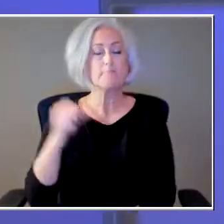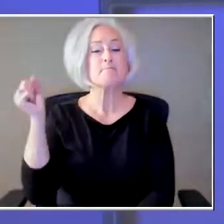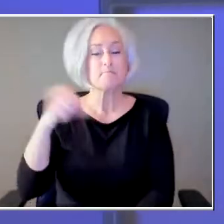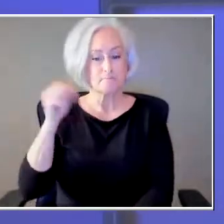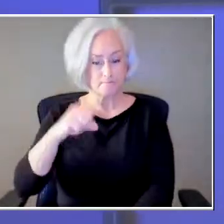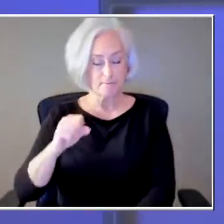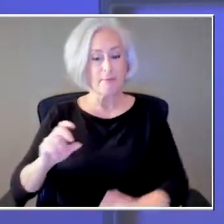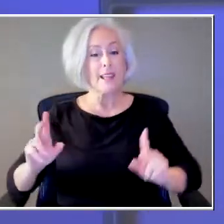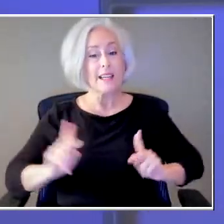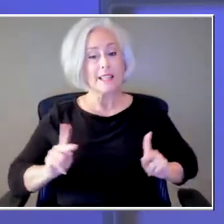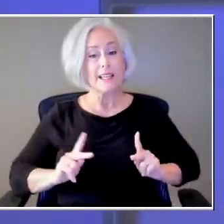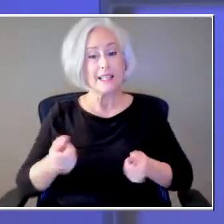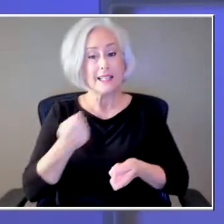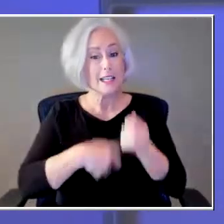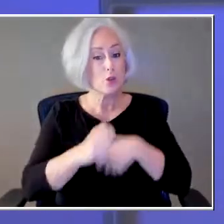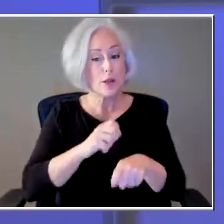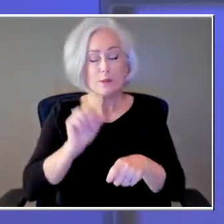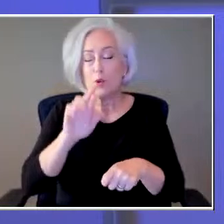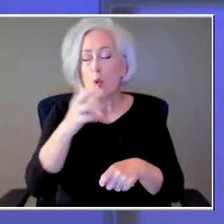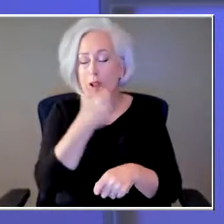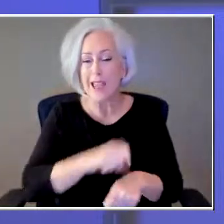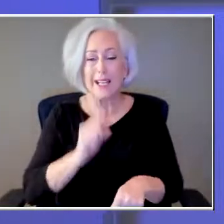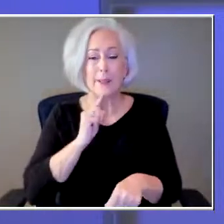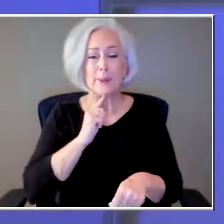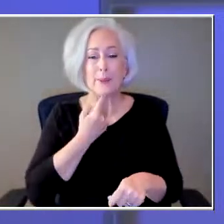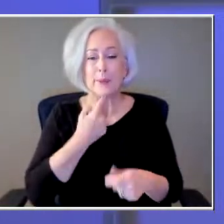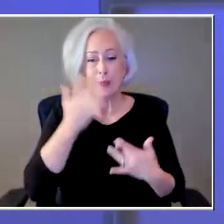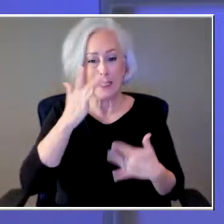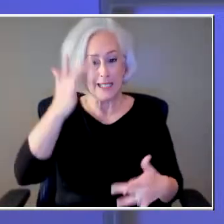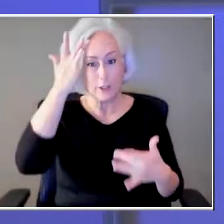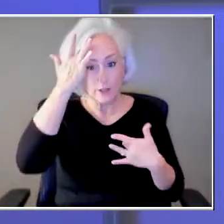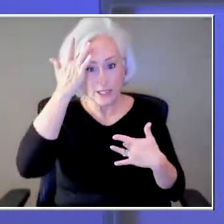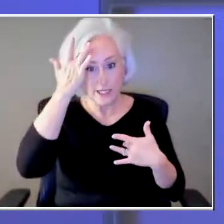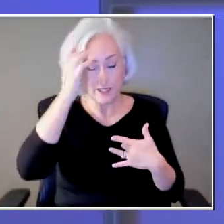really any significant illness or treatment plan,